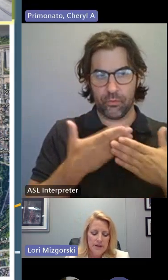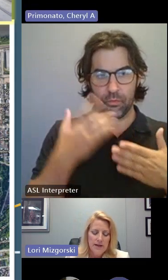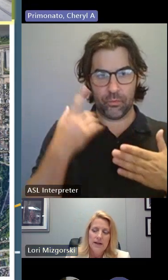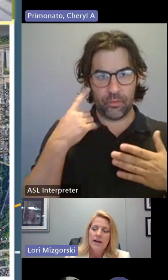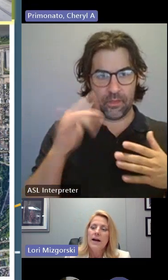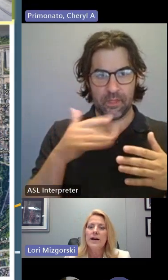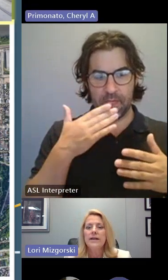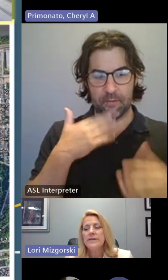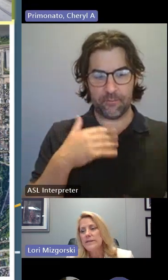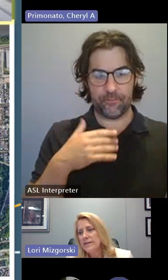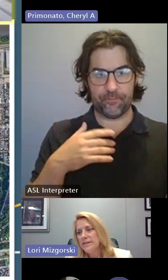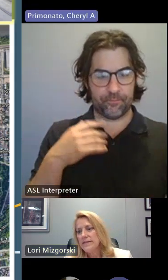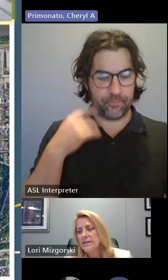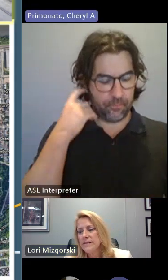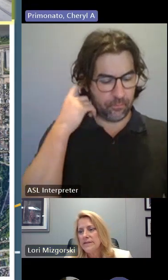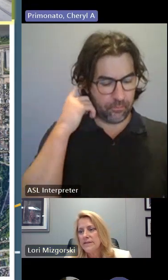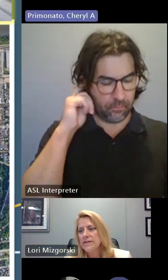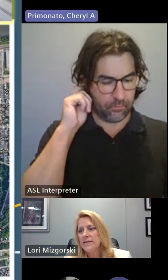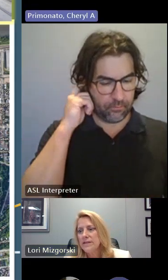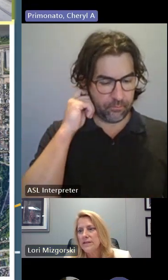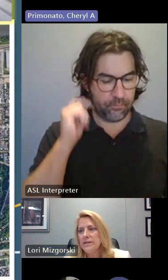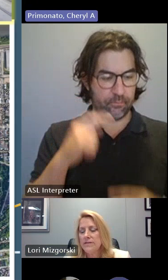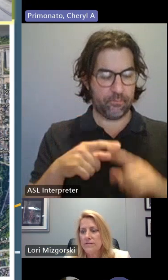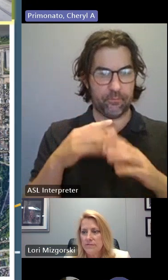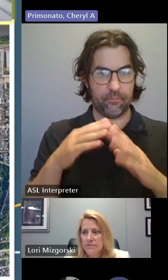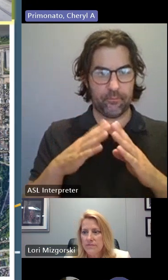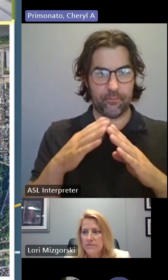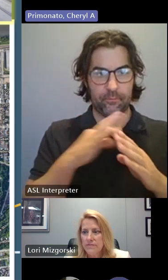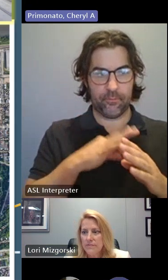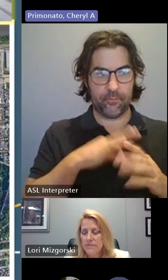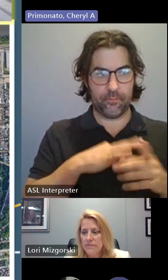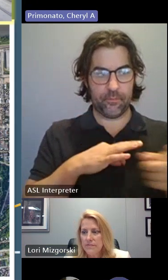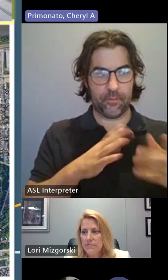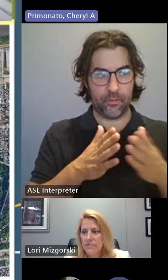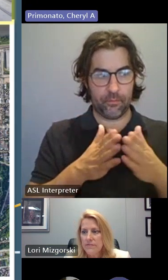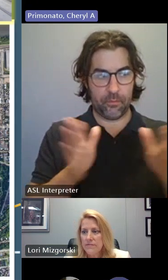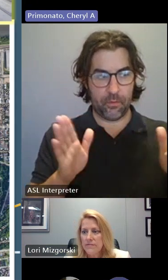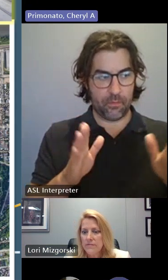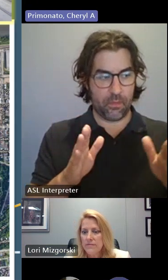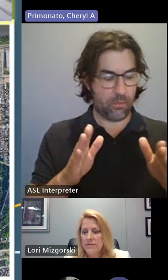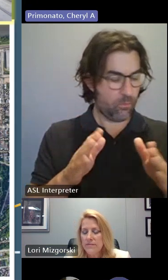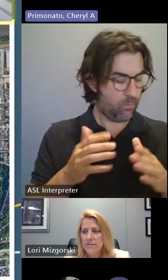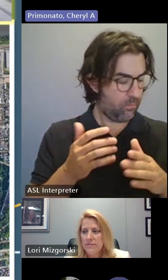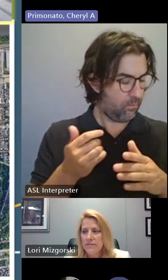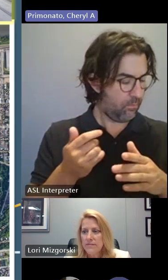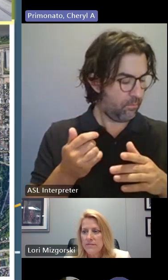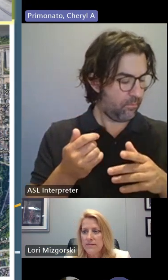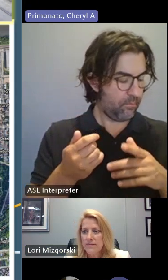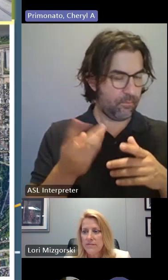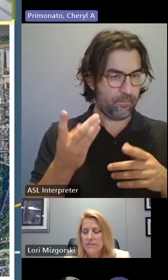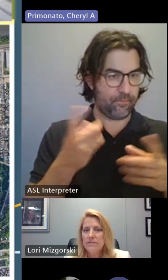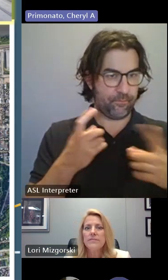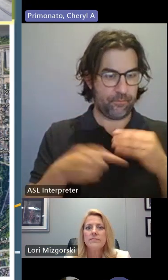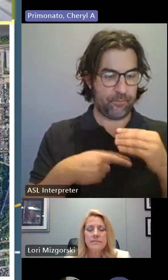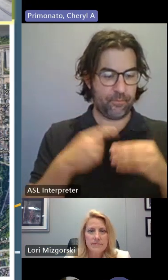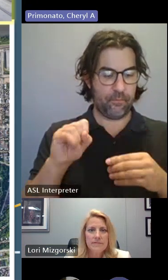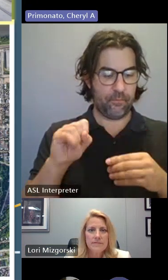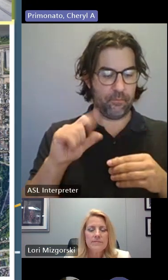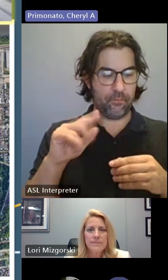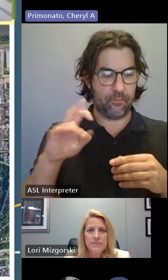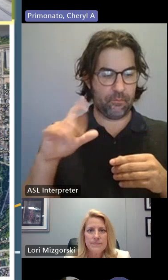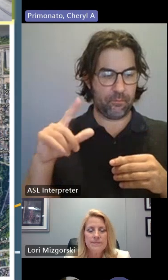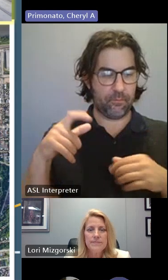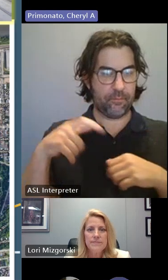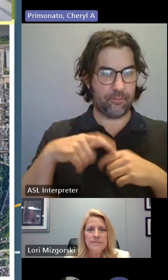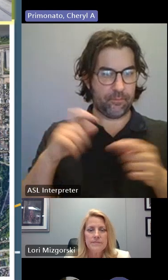it. And I will also note, City of Pittsburgh has also been very open to a few questions about signal timing changes that we have asked